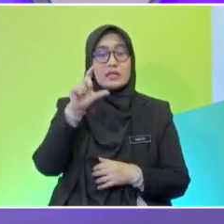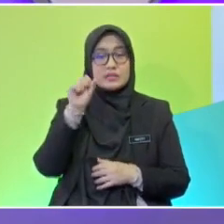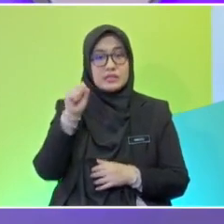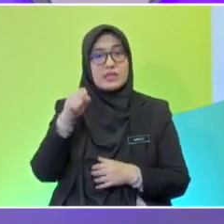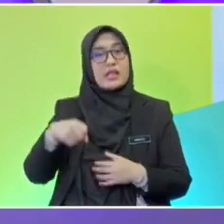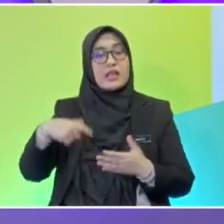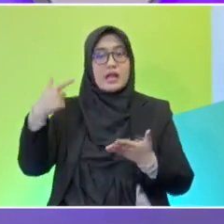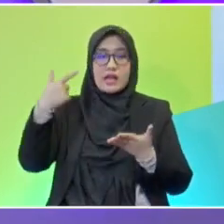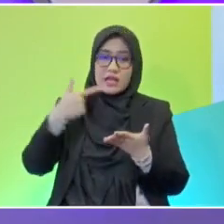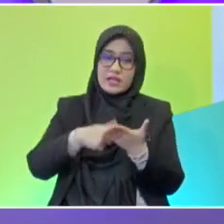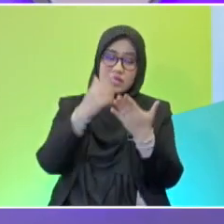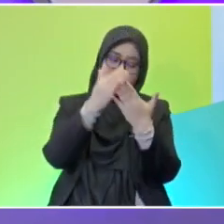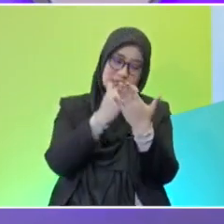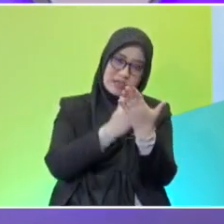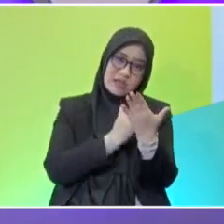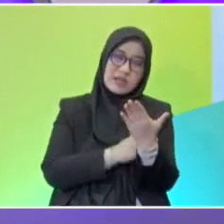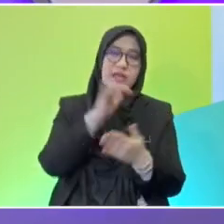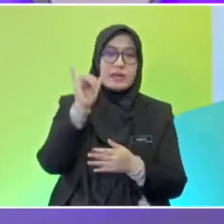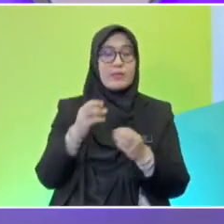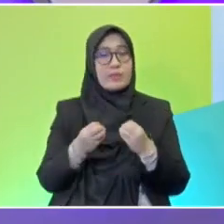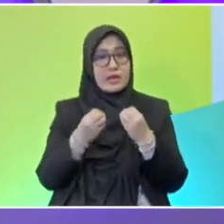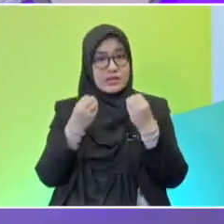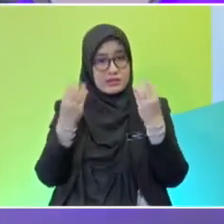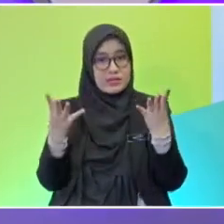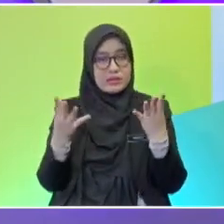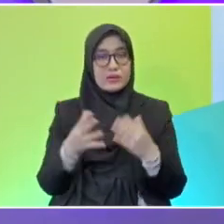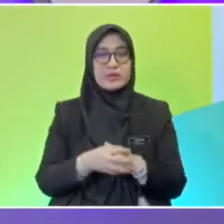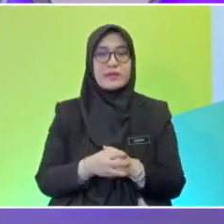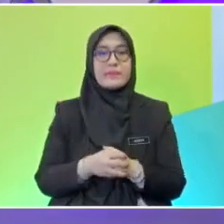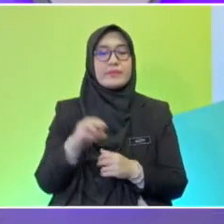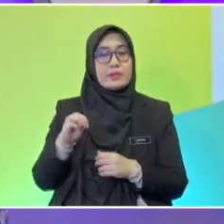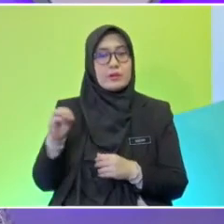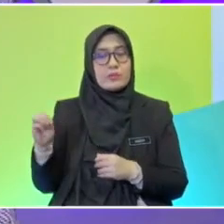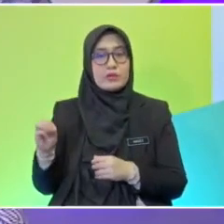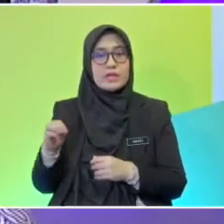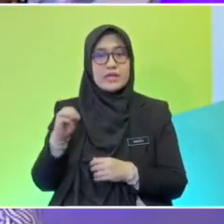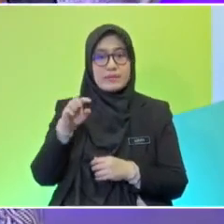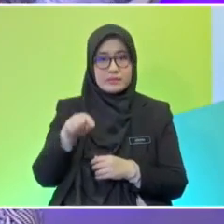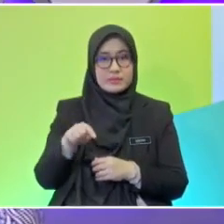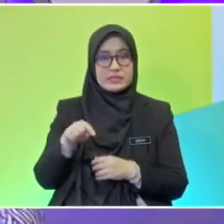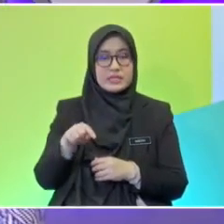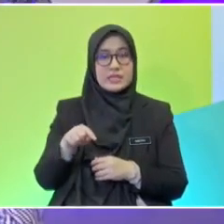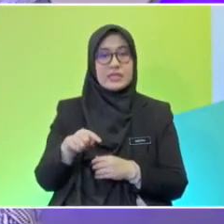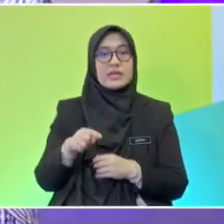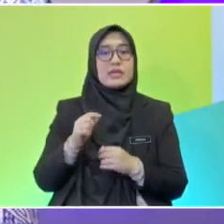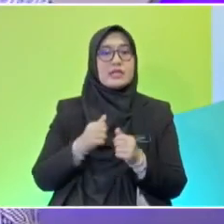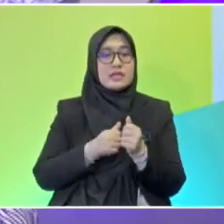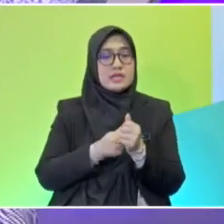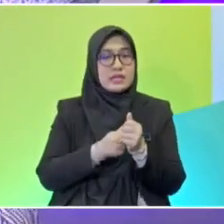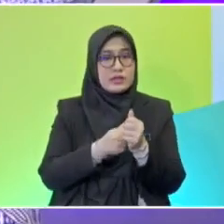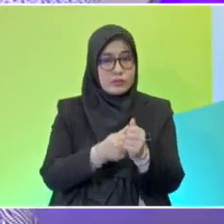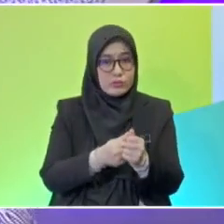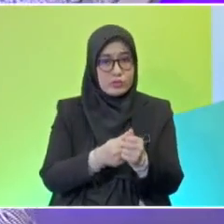what pupils are expected to be able to do. The learning standards also guide teachers to be able to know what to